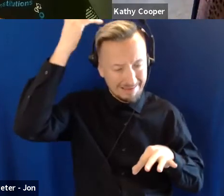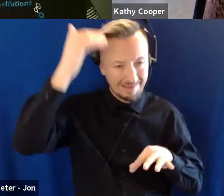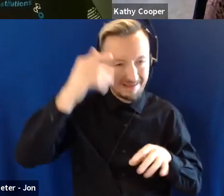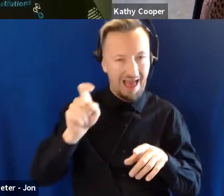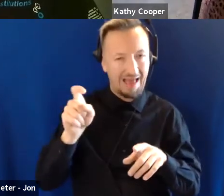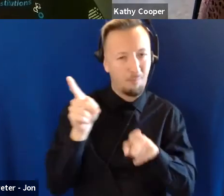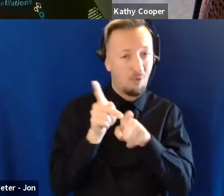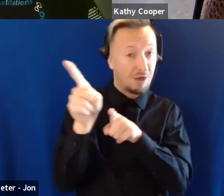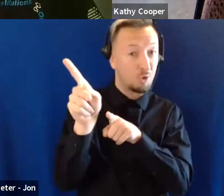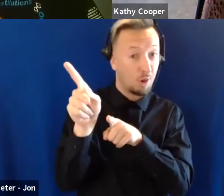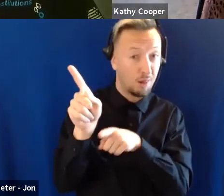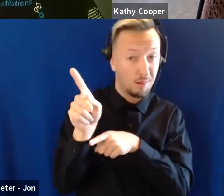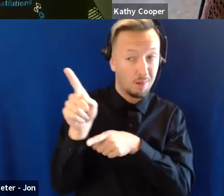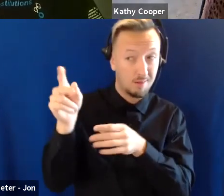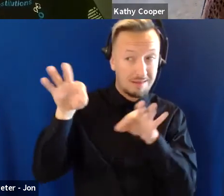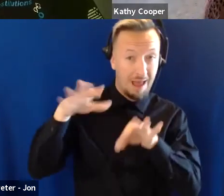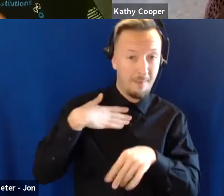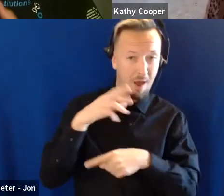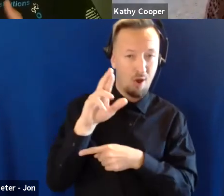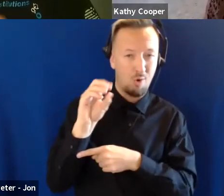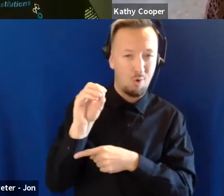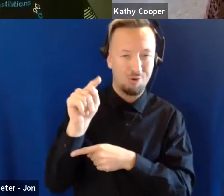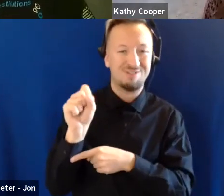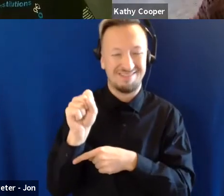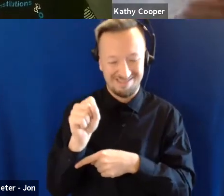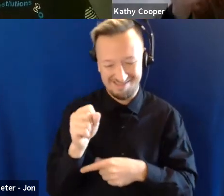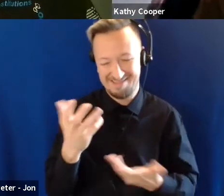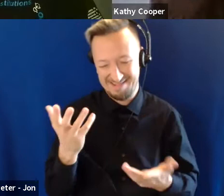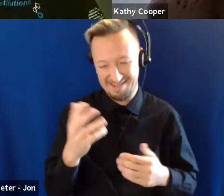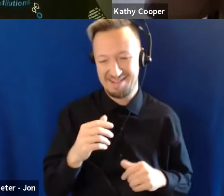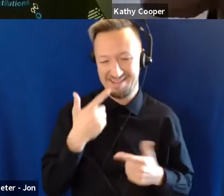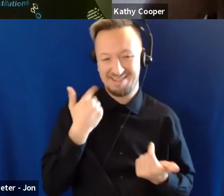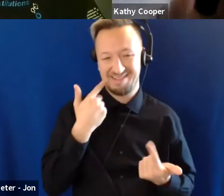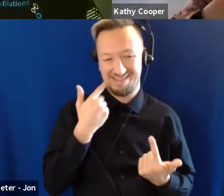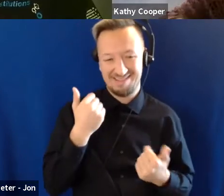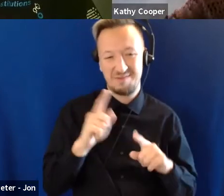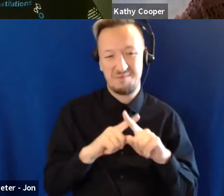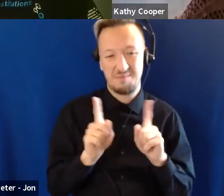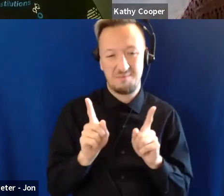professional help with the roots. But other than that,